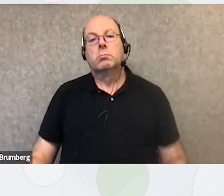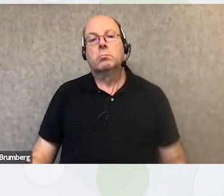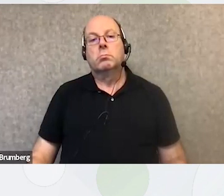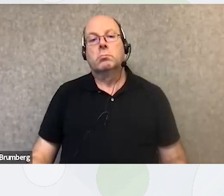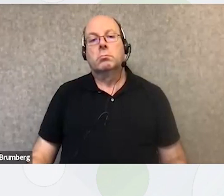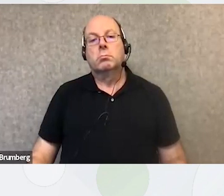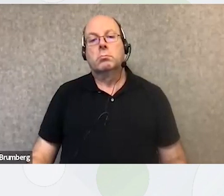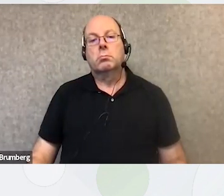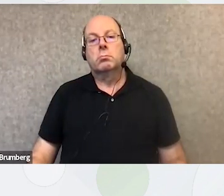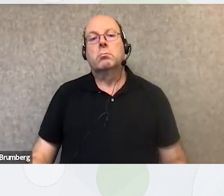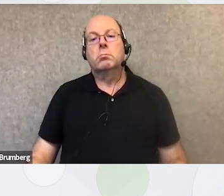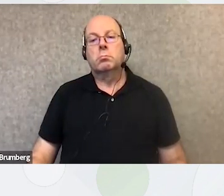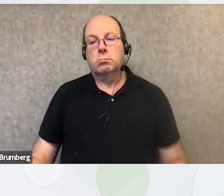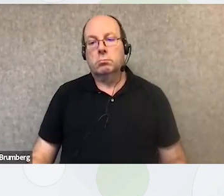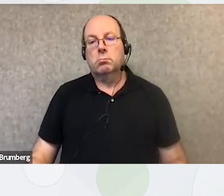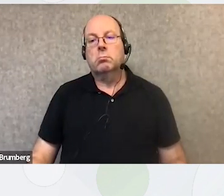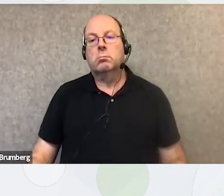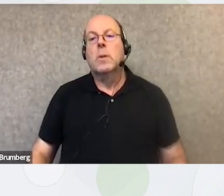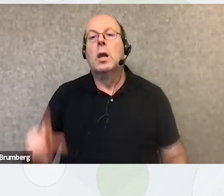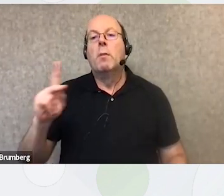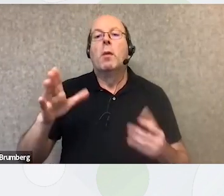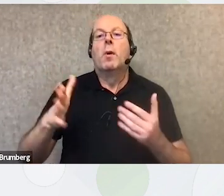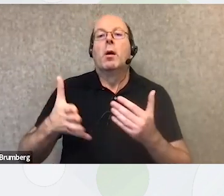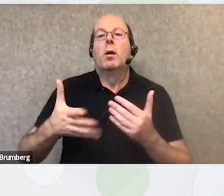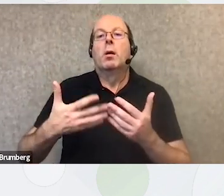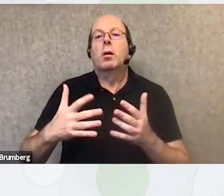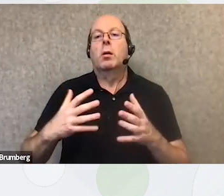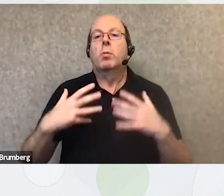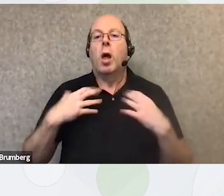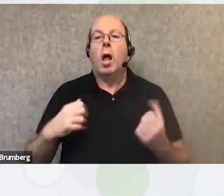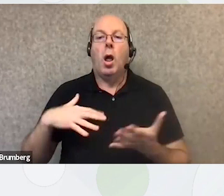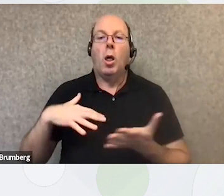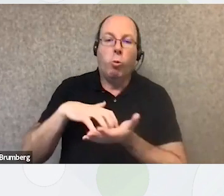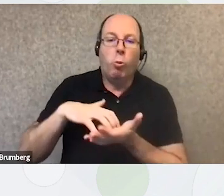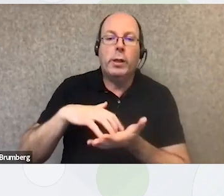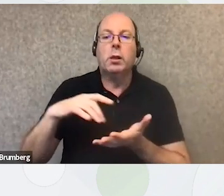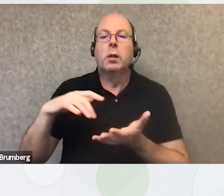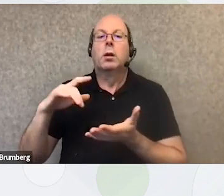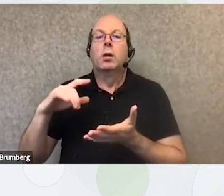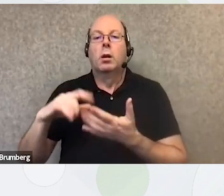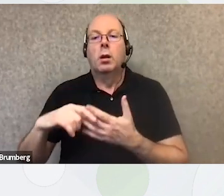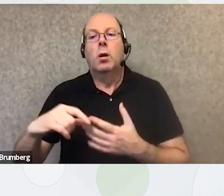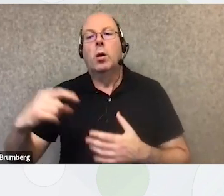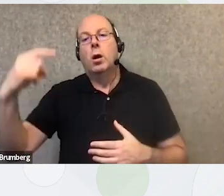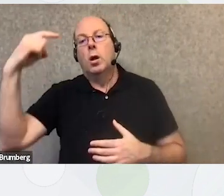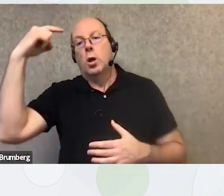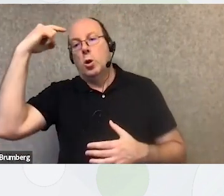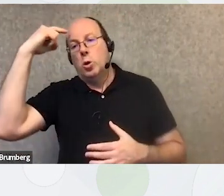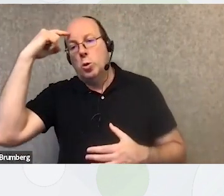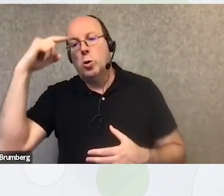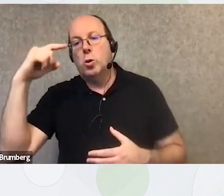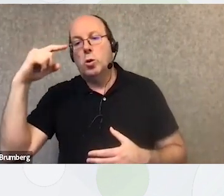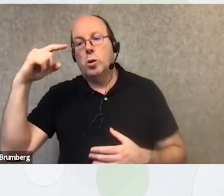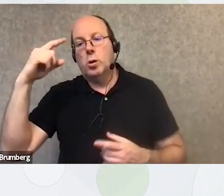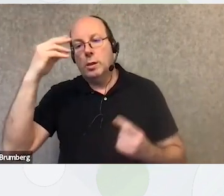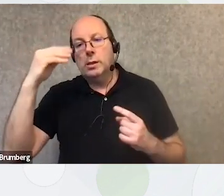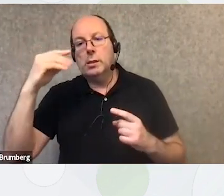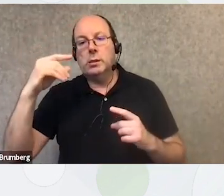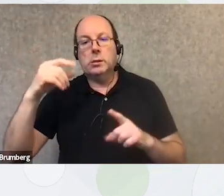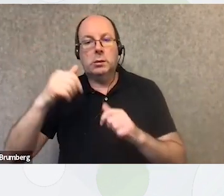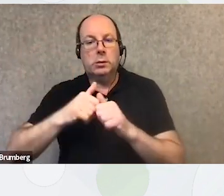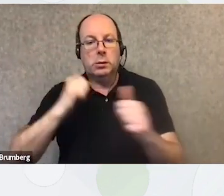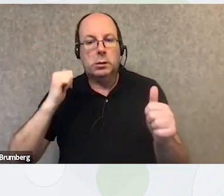older adults or those who are medically fragile or in those with neurological, neurocognitive conditions, those people